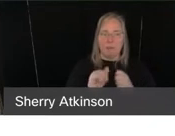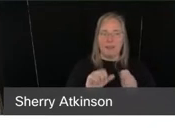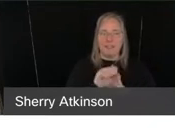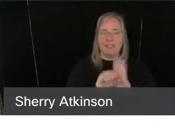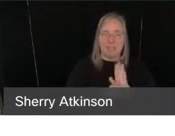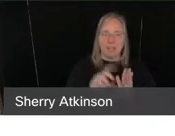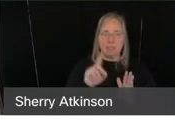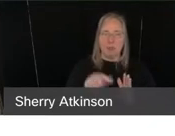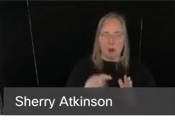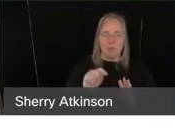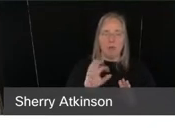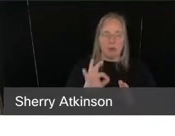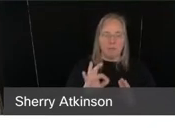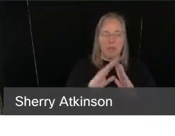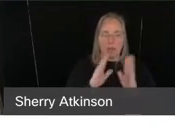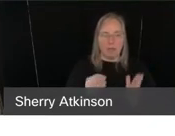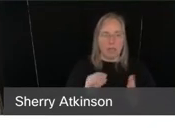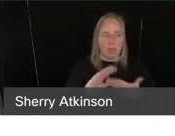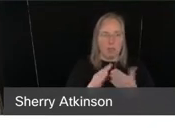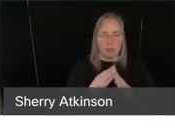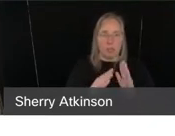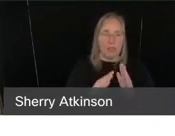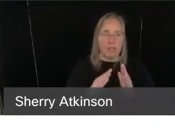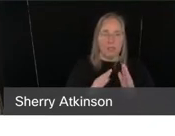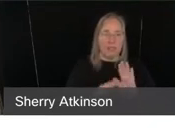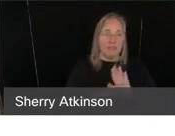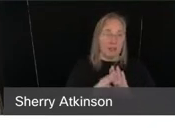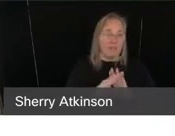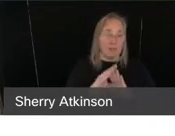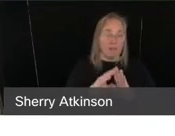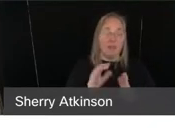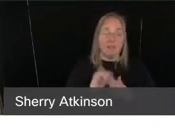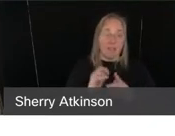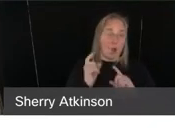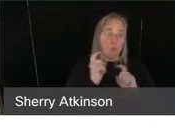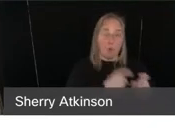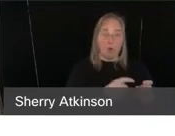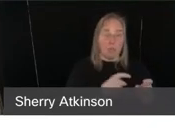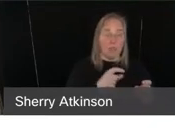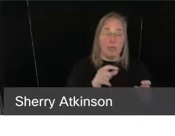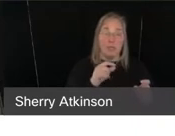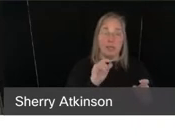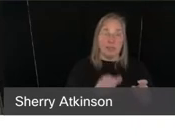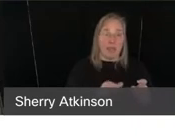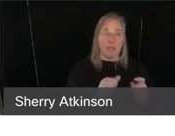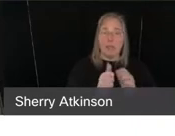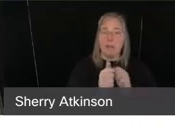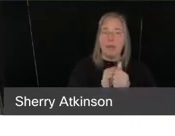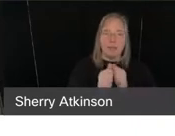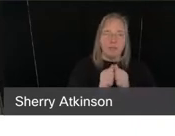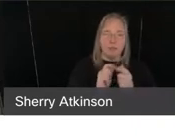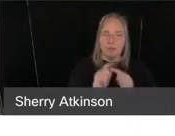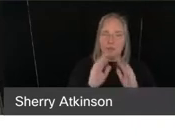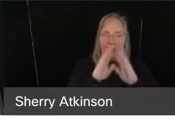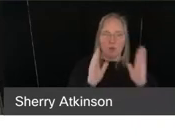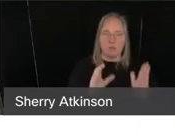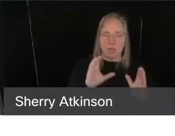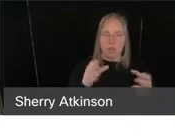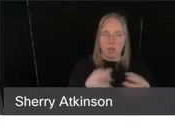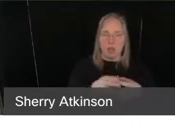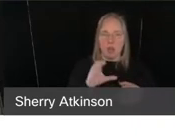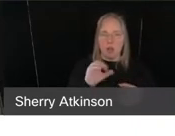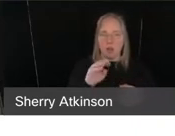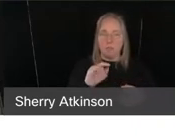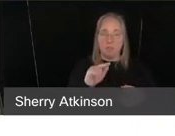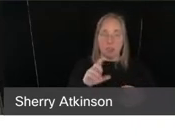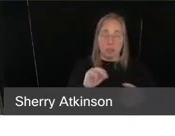Development. They awarded this funding competitively to the Housing Commission. So these dollars are very